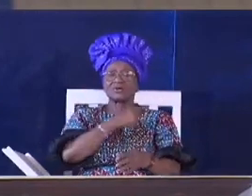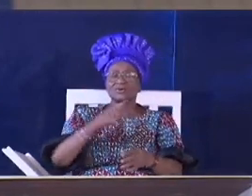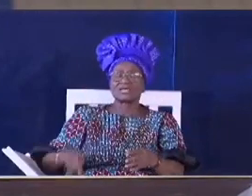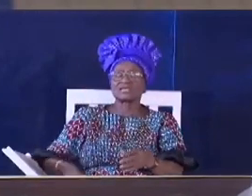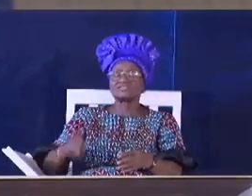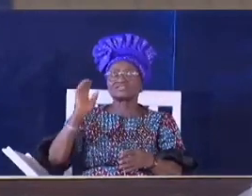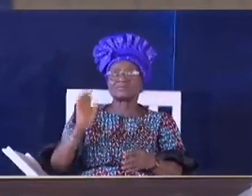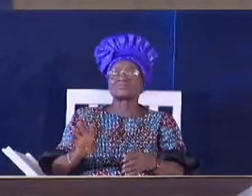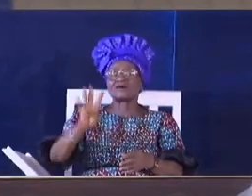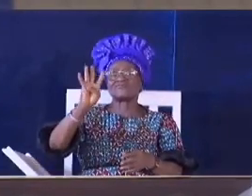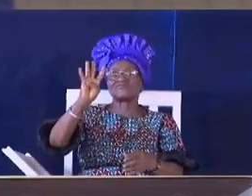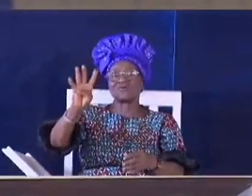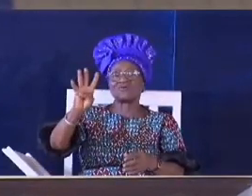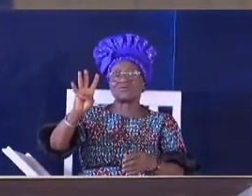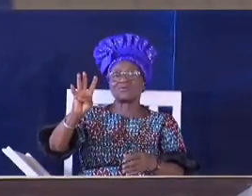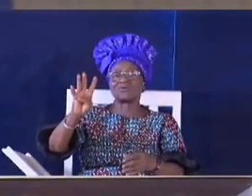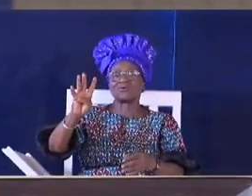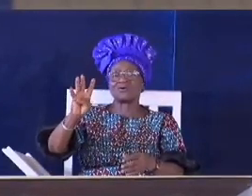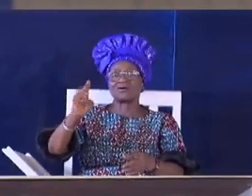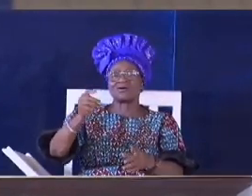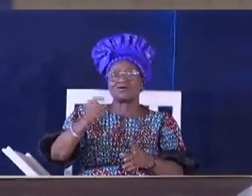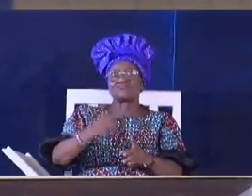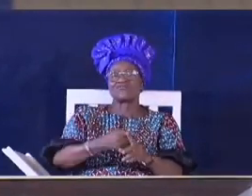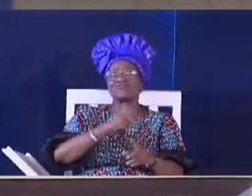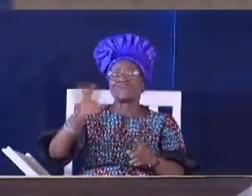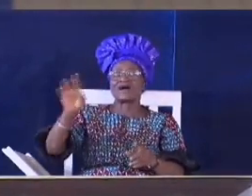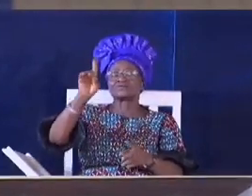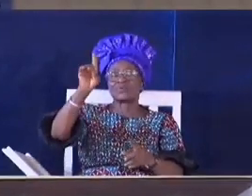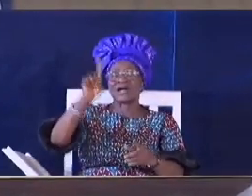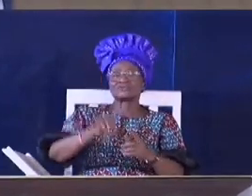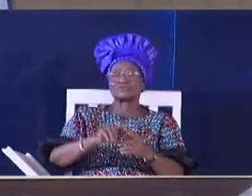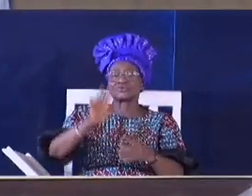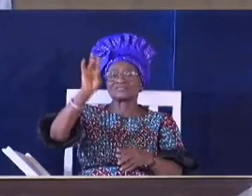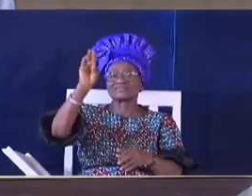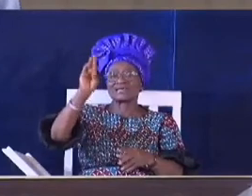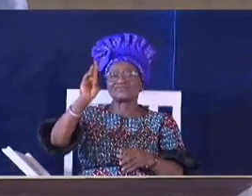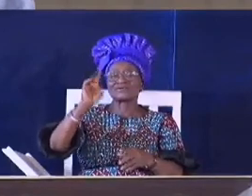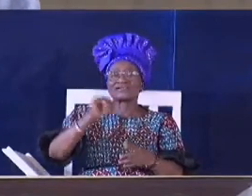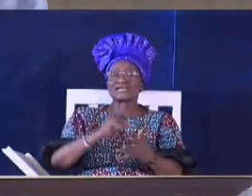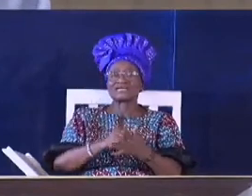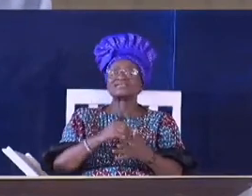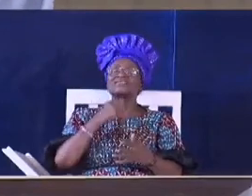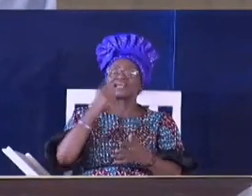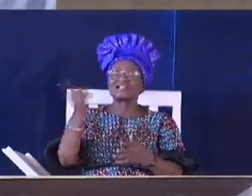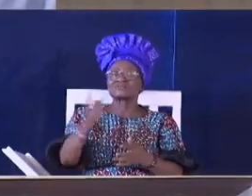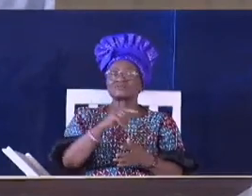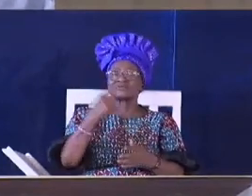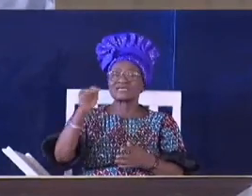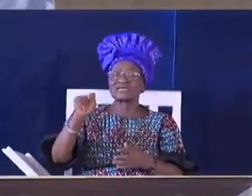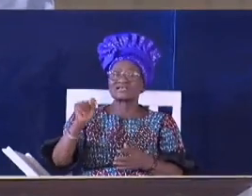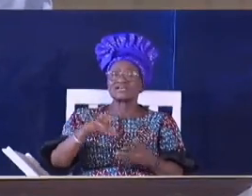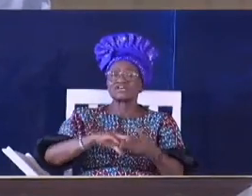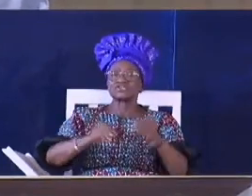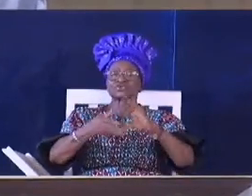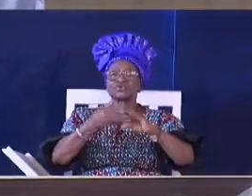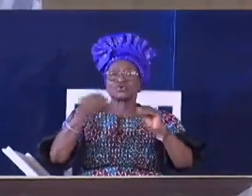verse 1 to 7, 2 Kings 4, from verse 1 to 7, it tells you the story of a widow.